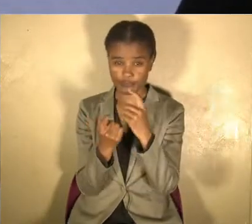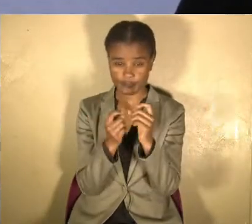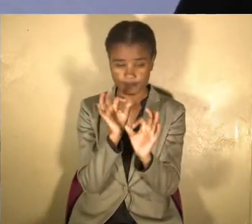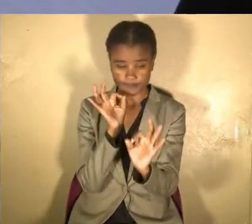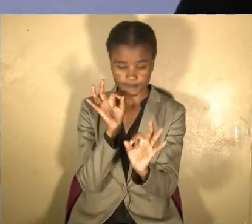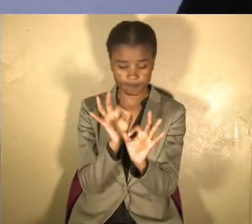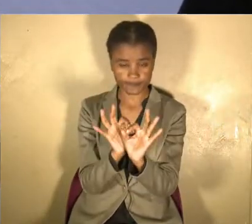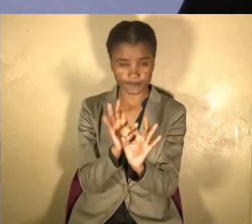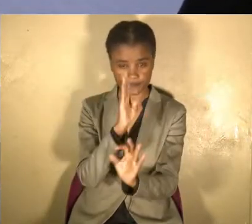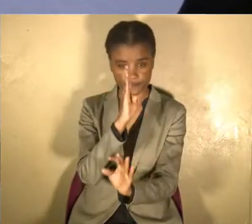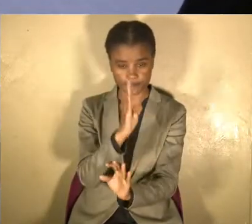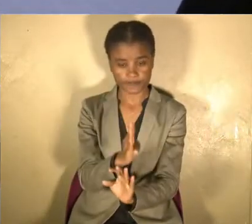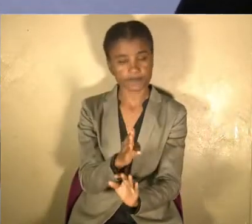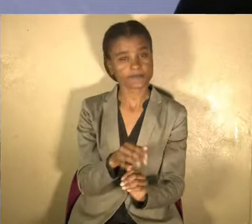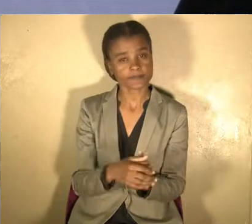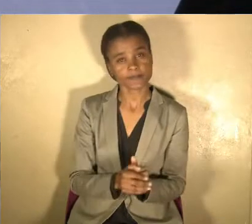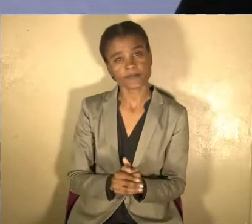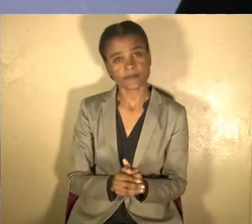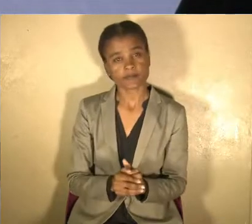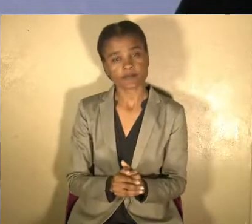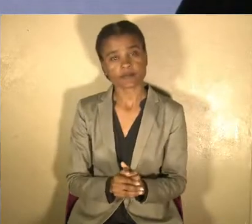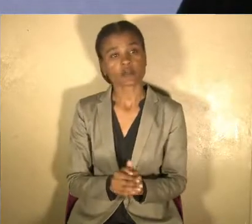also the